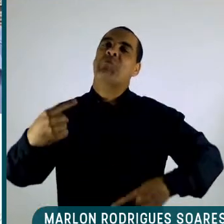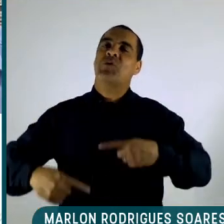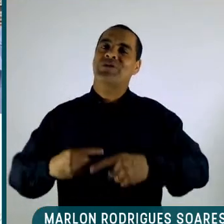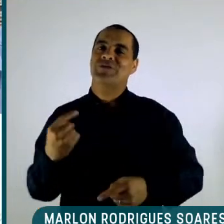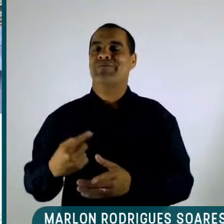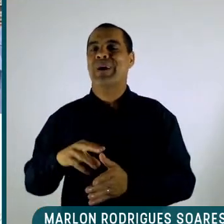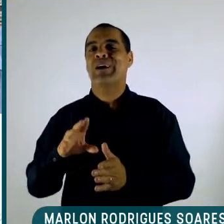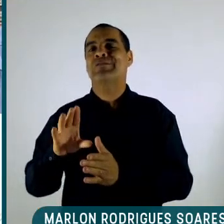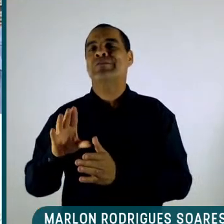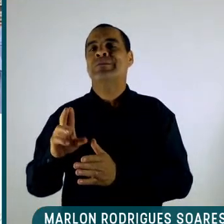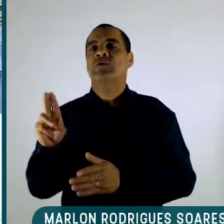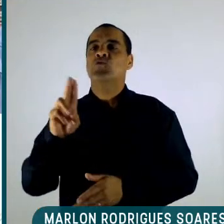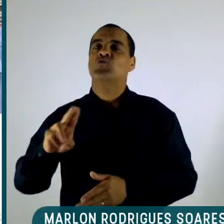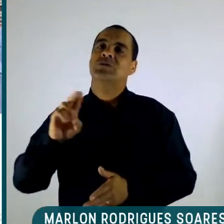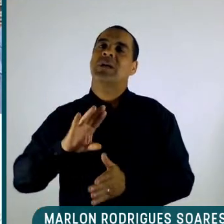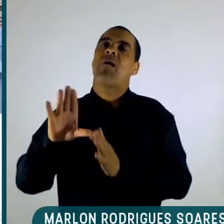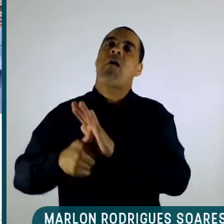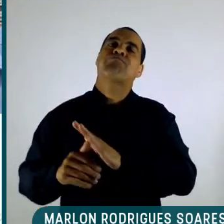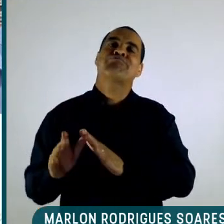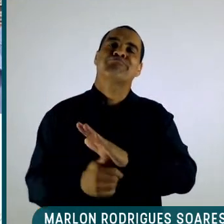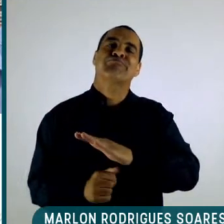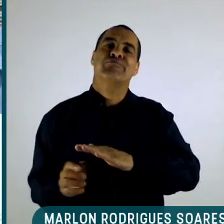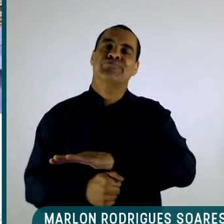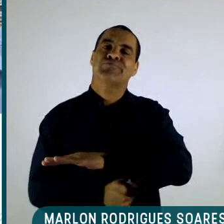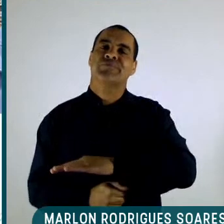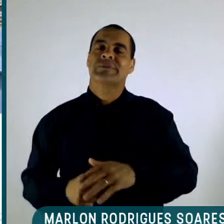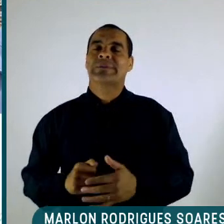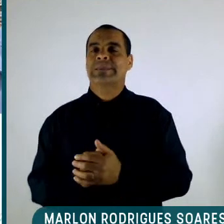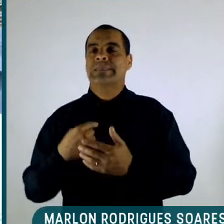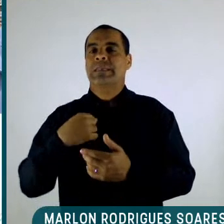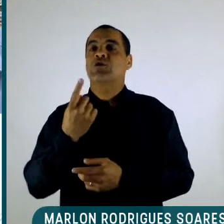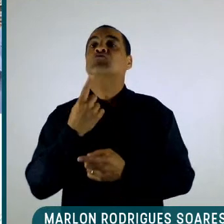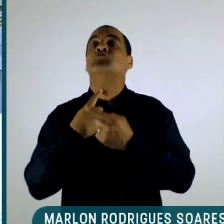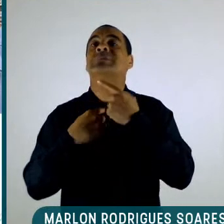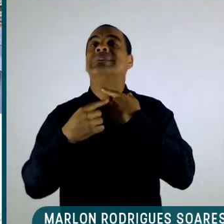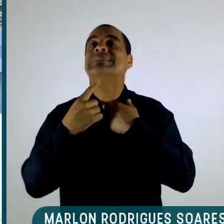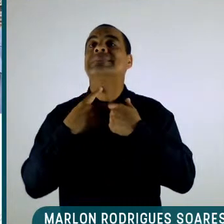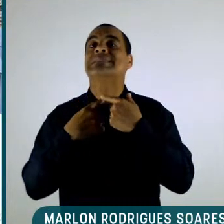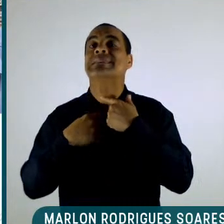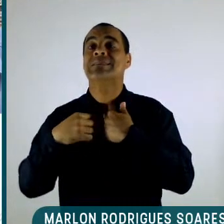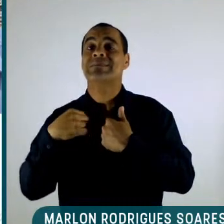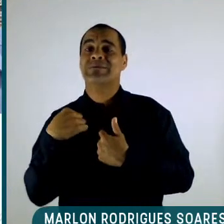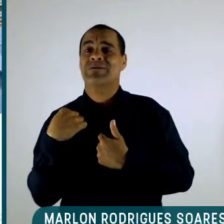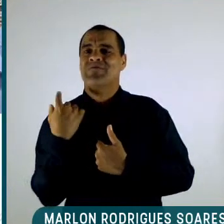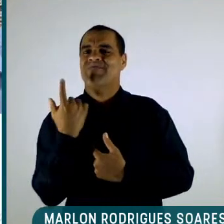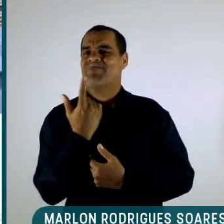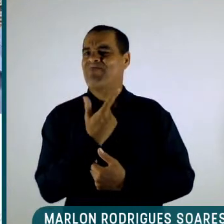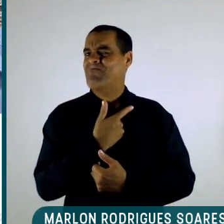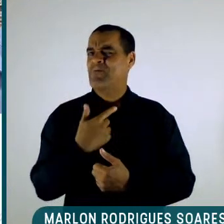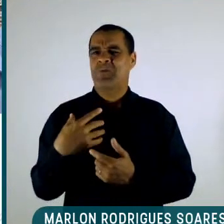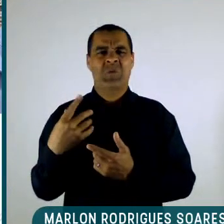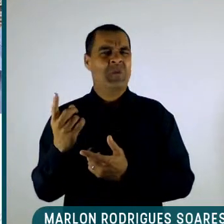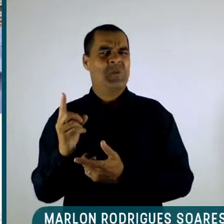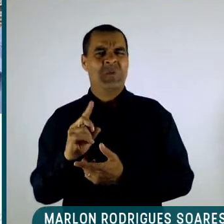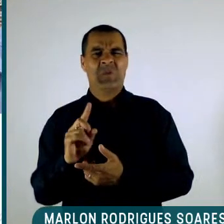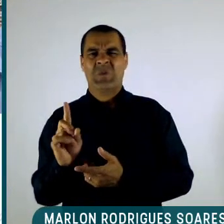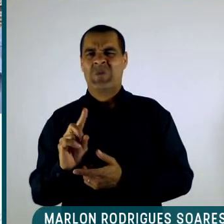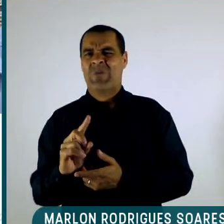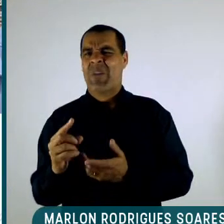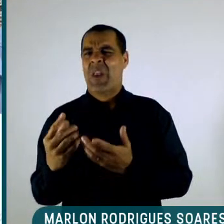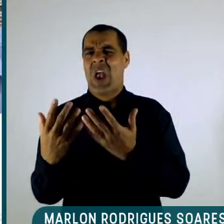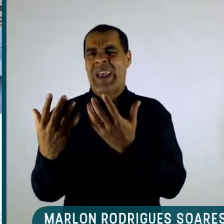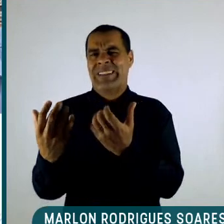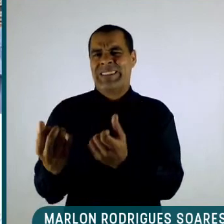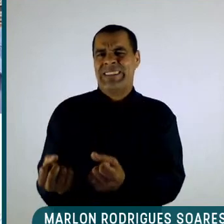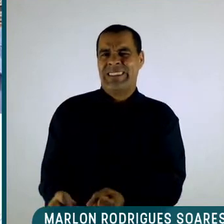they may use it for corruption. I also wish we will not admit